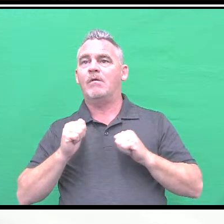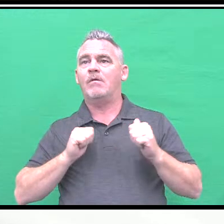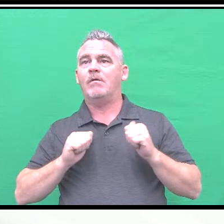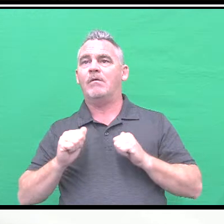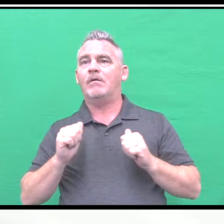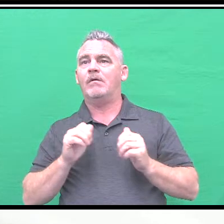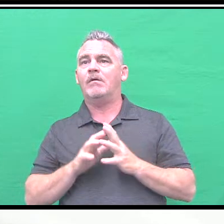themed one, so that was pretty fun.